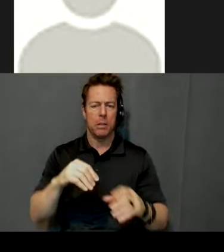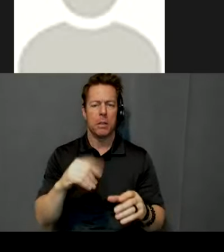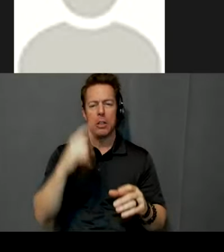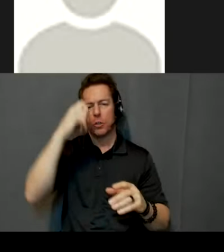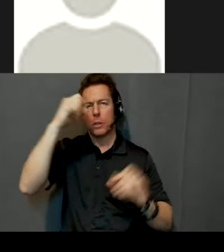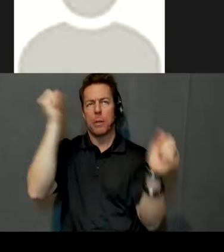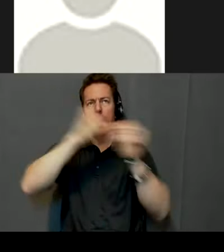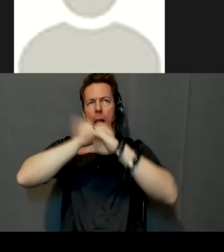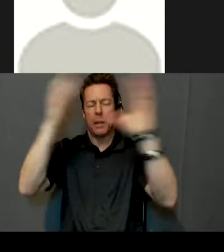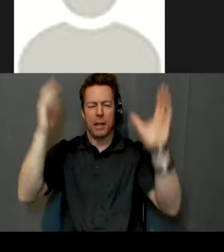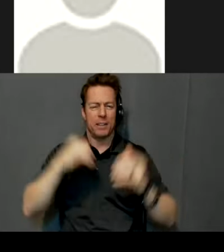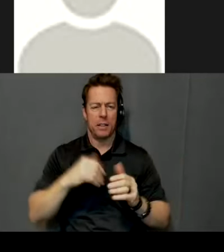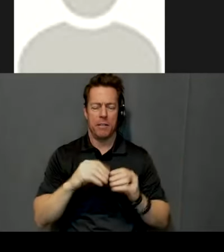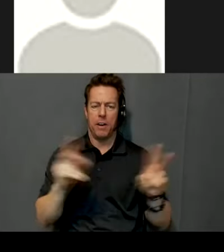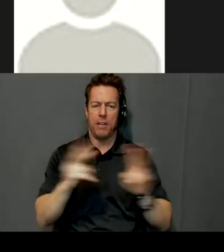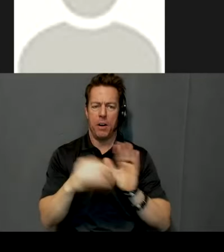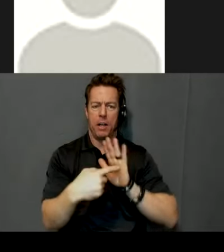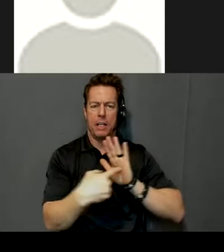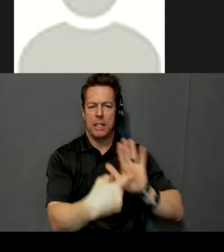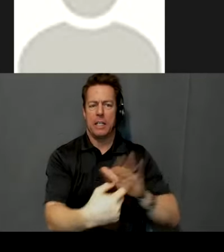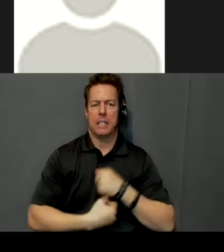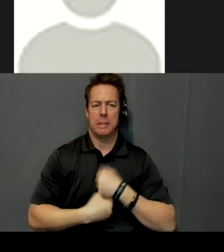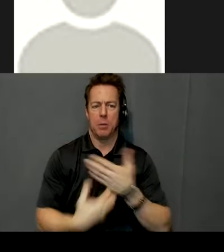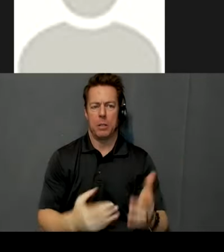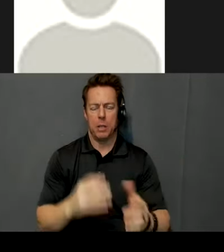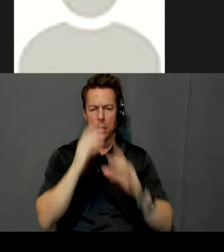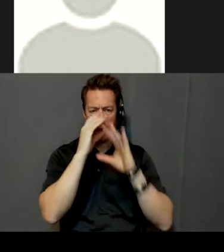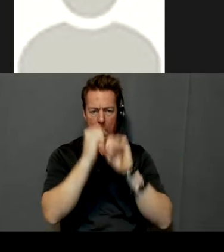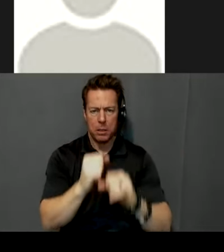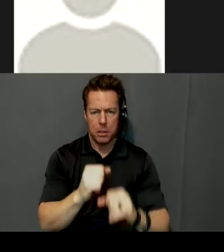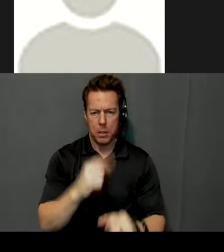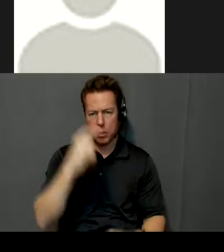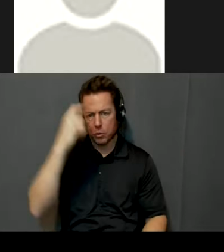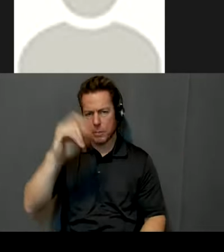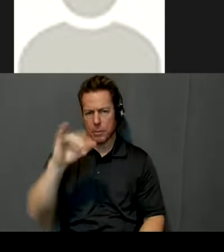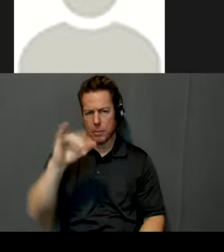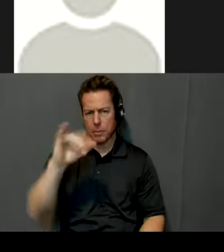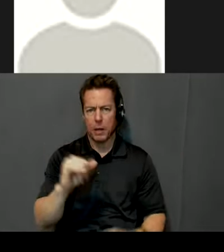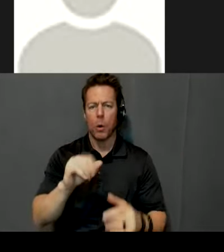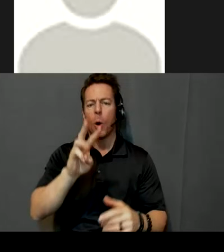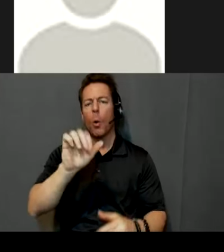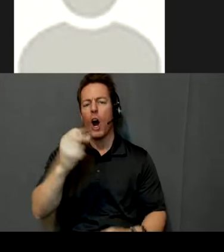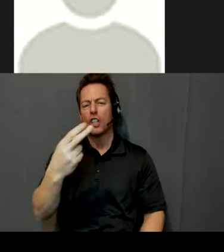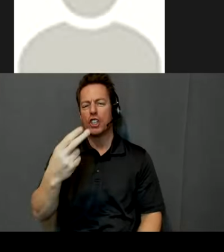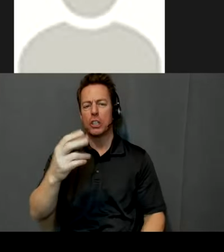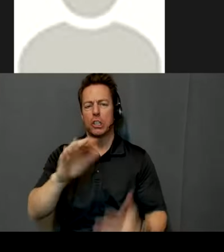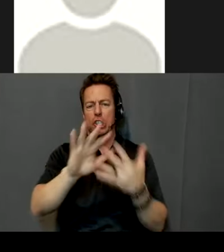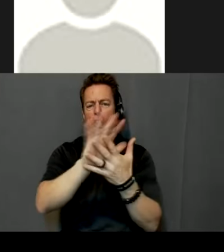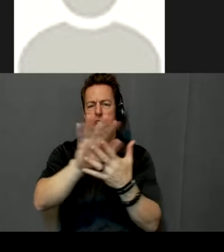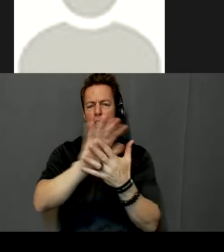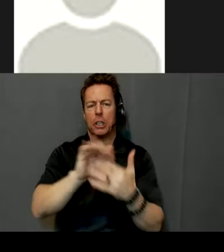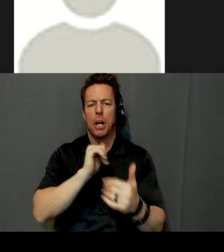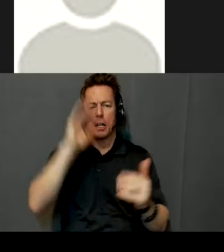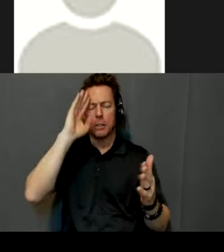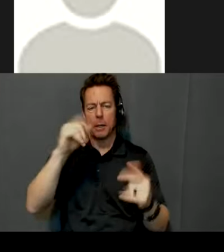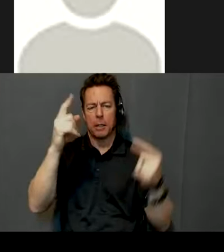dreamlike and expressive. I'm really drawn to the dreamlike or washy application of paint that's often